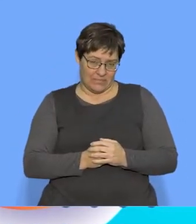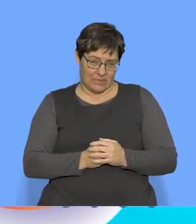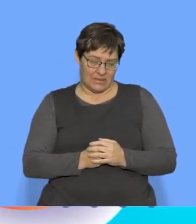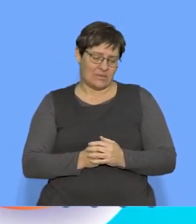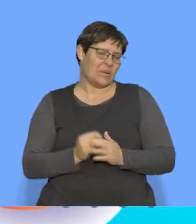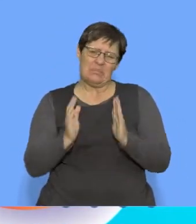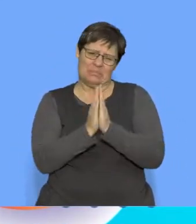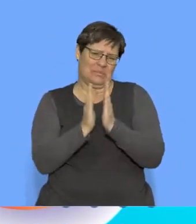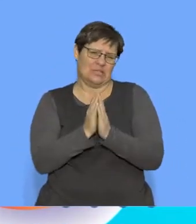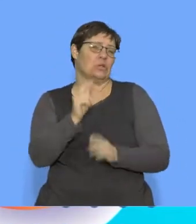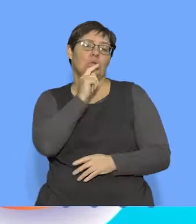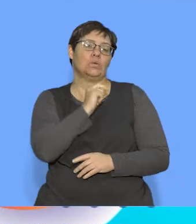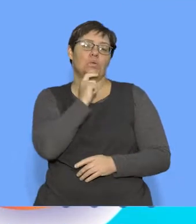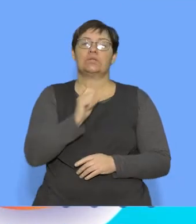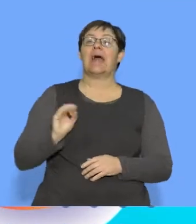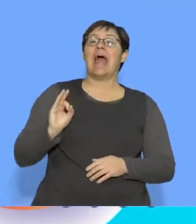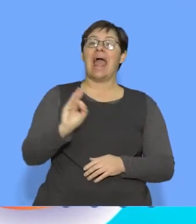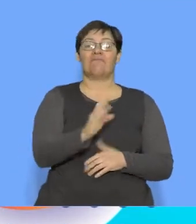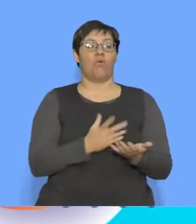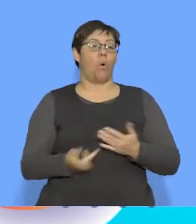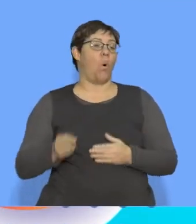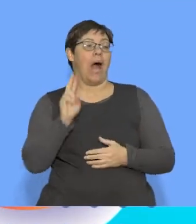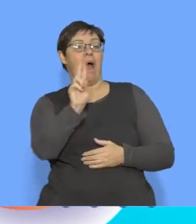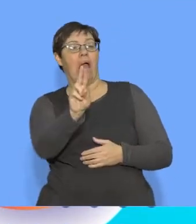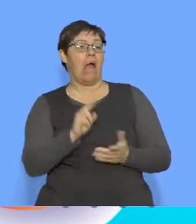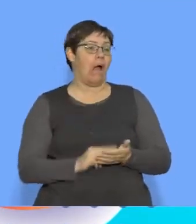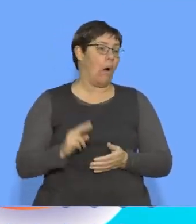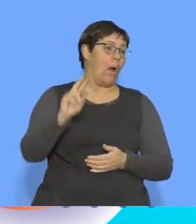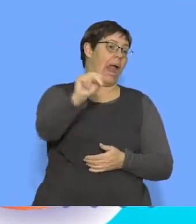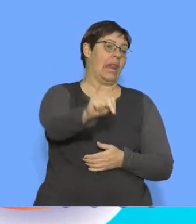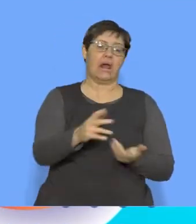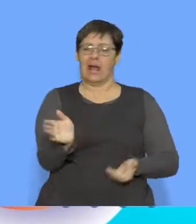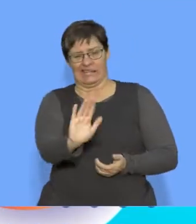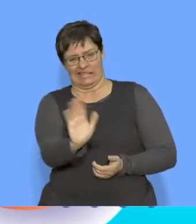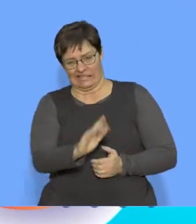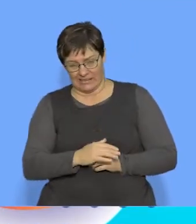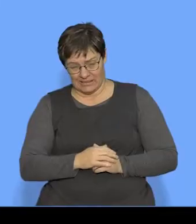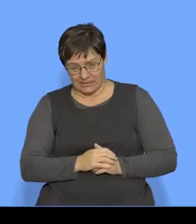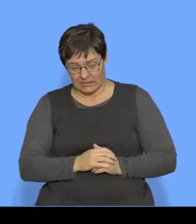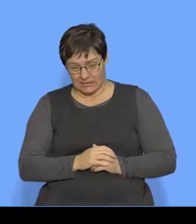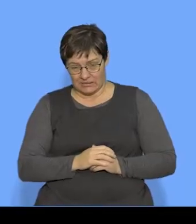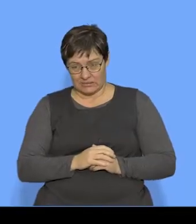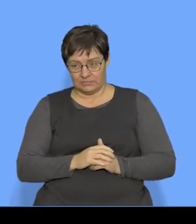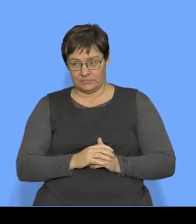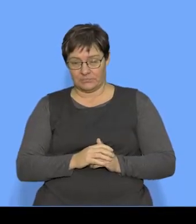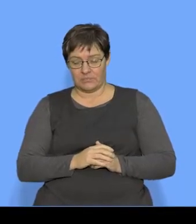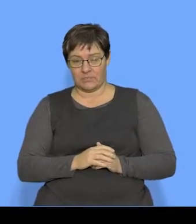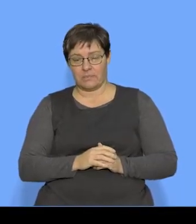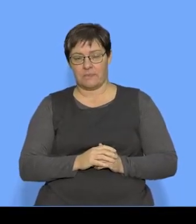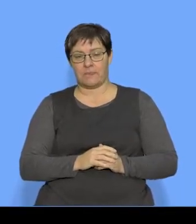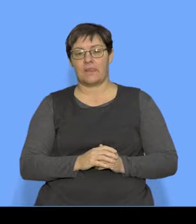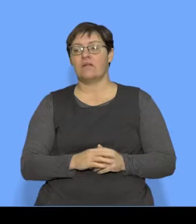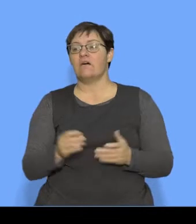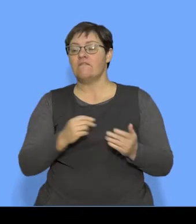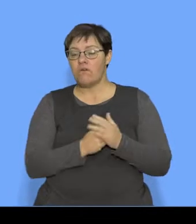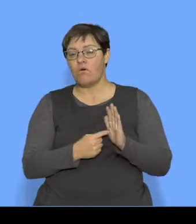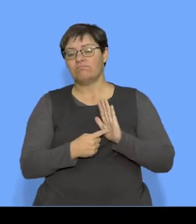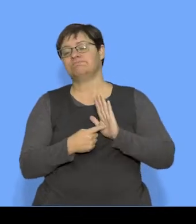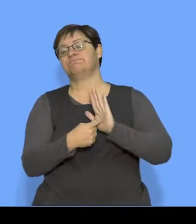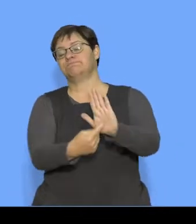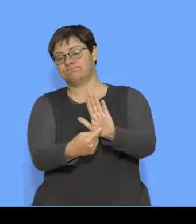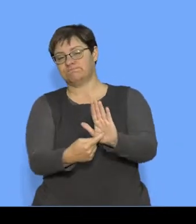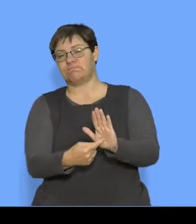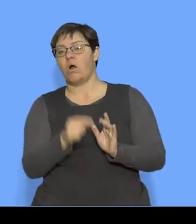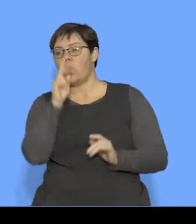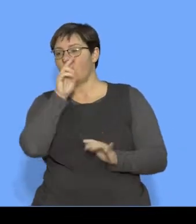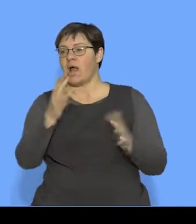them on shape. So please don't try and do such things for us. Now also, in terms of diagrams of